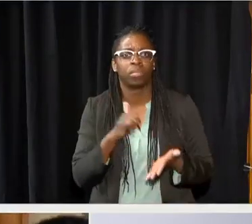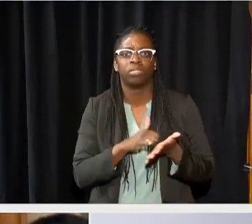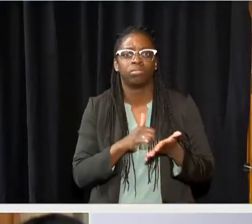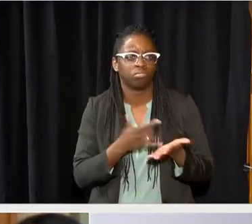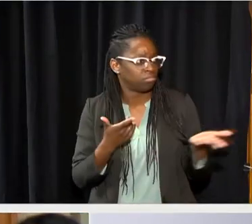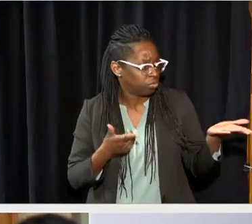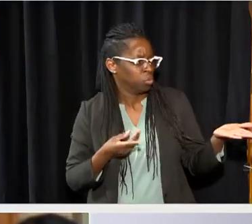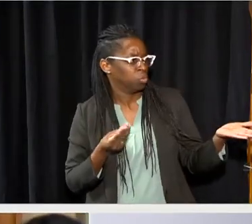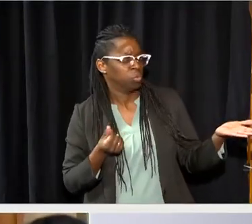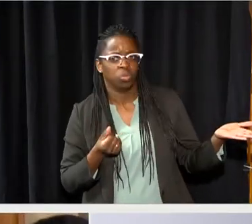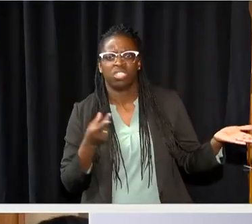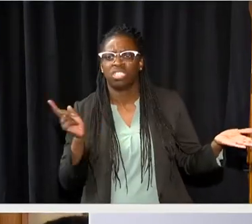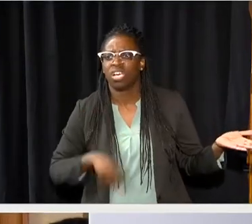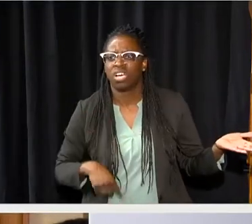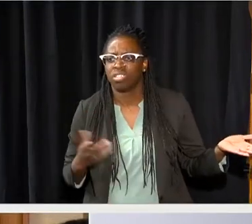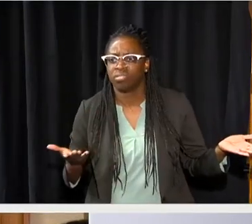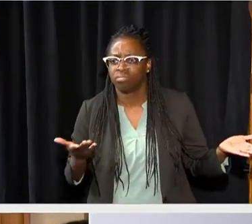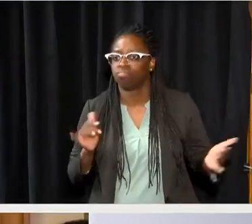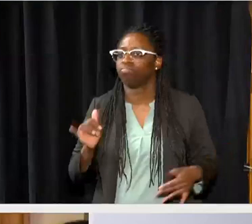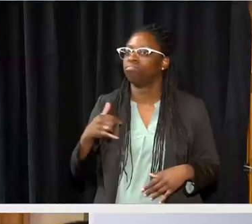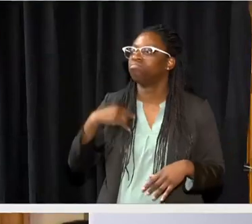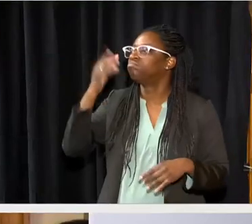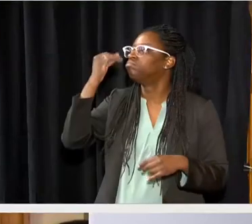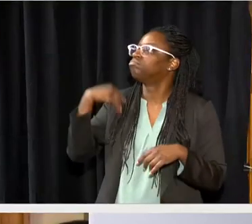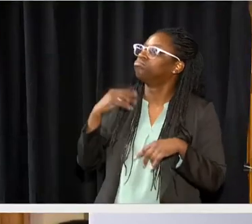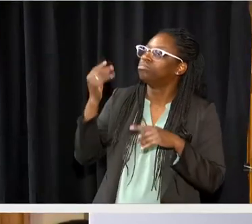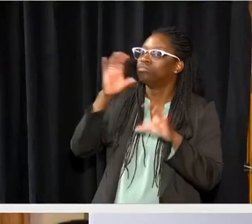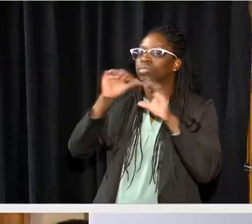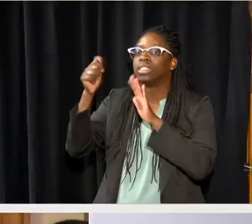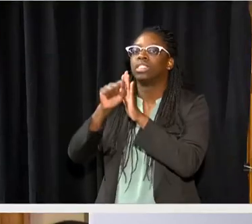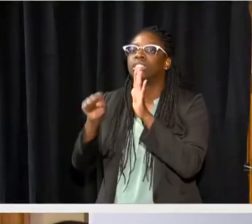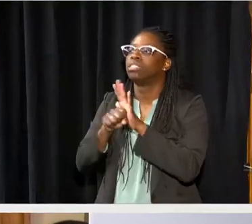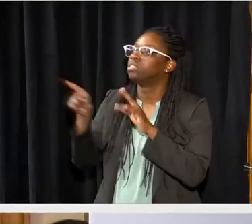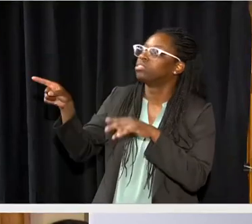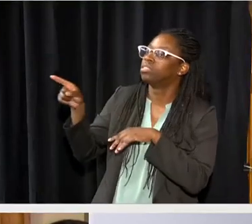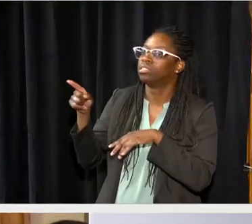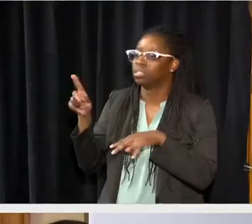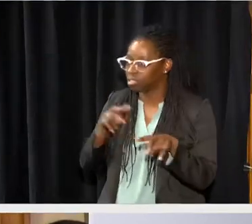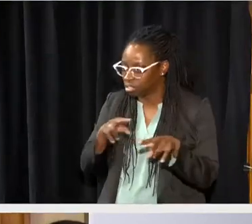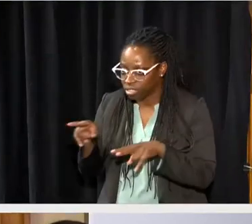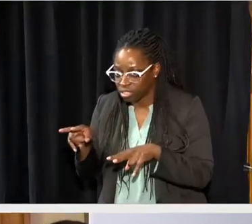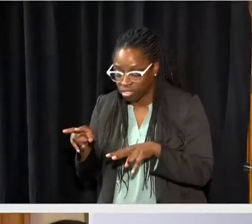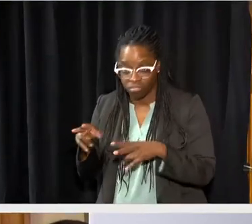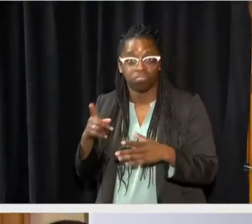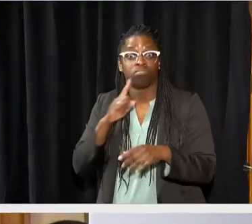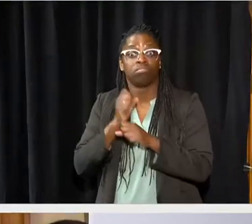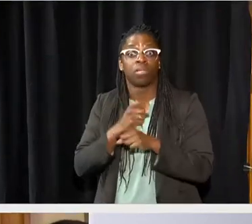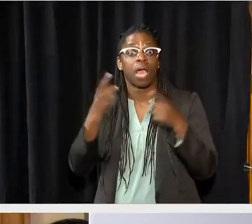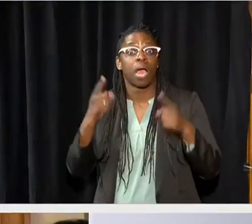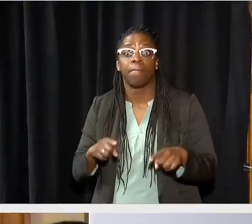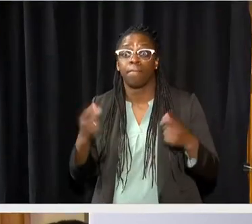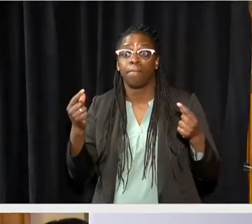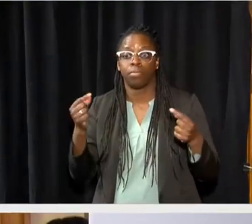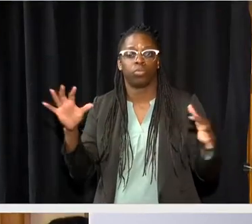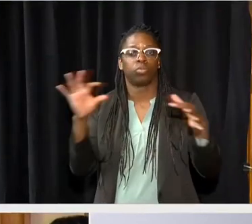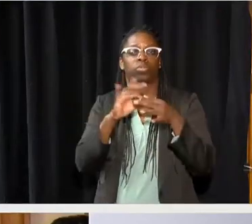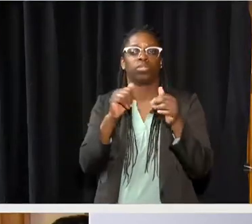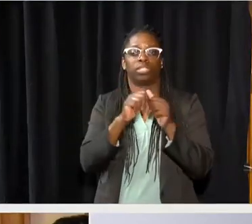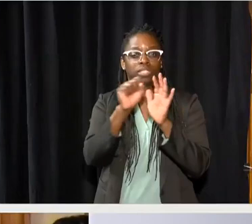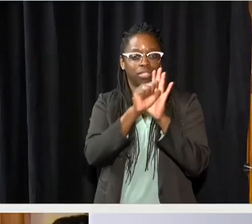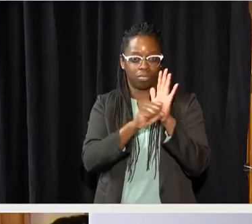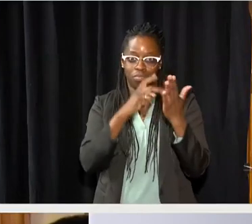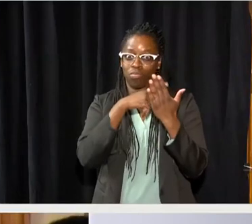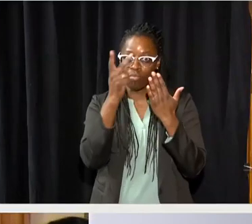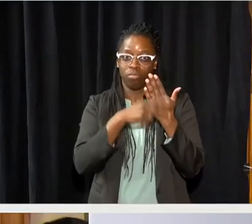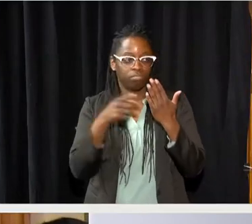it didn't make sense. And they started looking at other parts of the country. Then they got connected with state programs